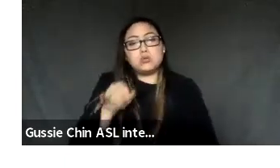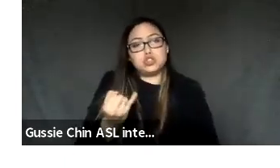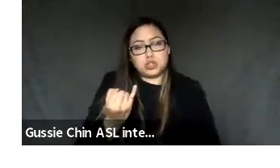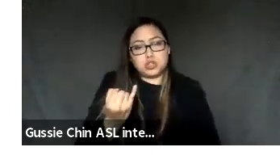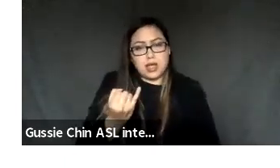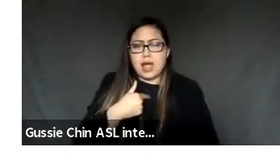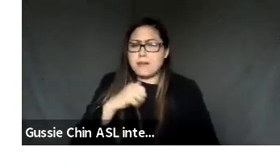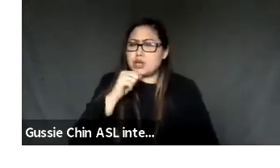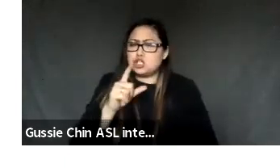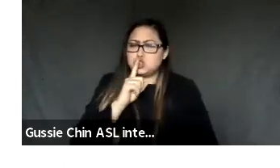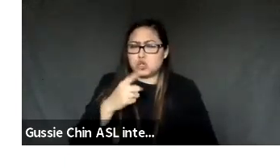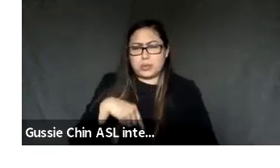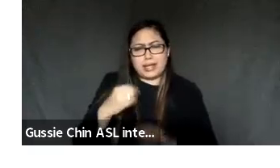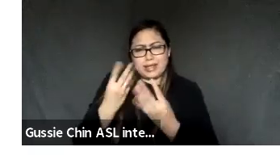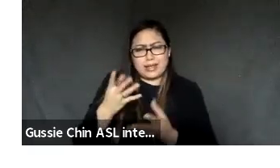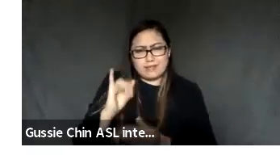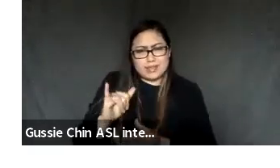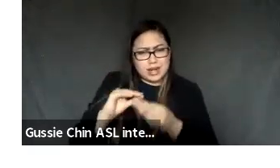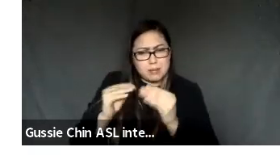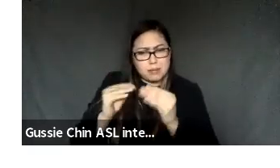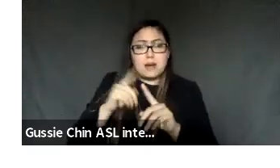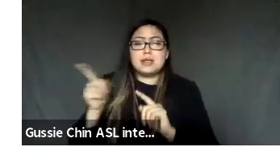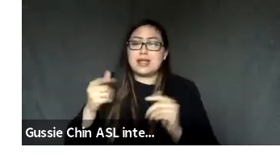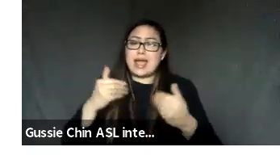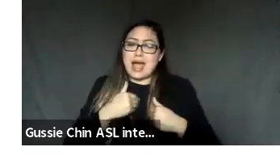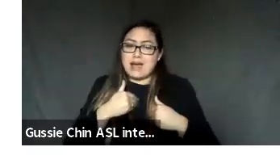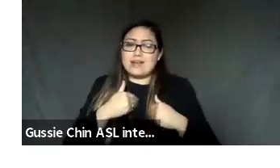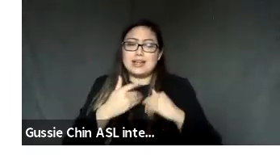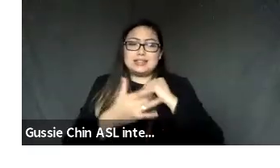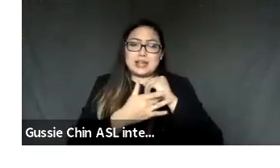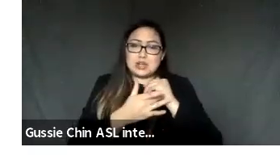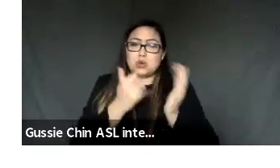don't know if we give that number here, but they have a technical assistance hotline that's